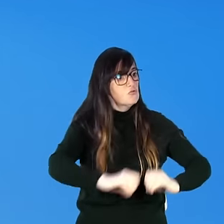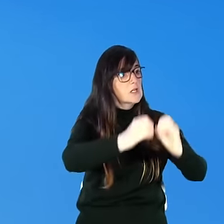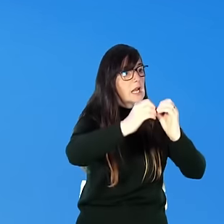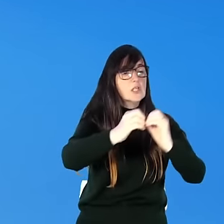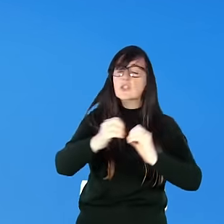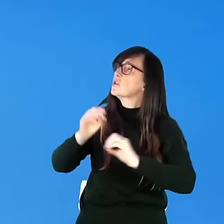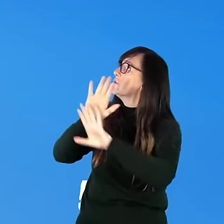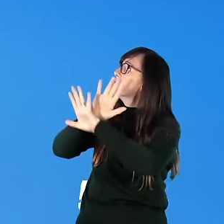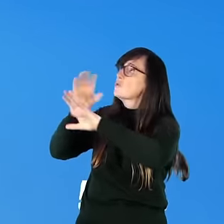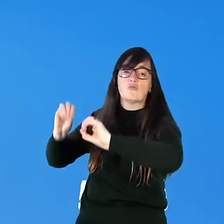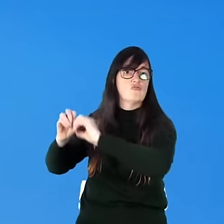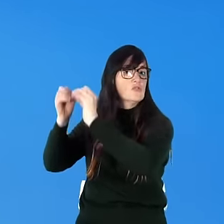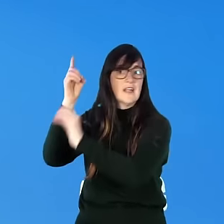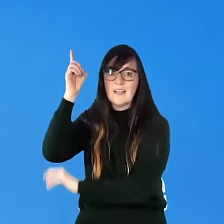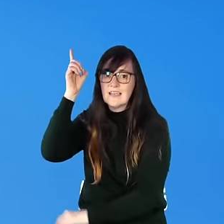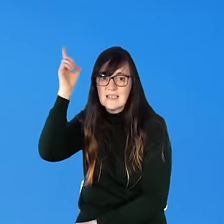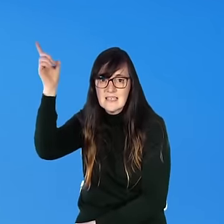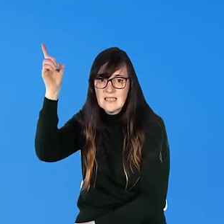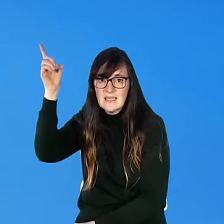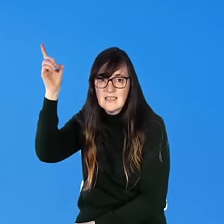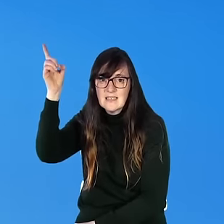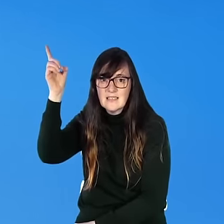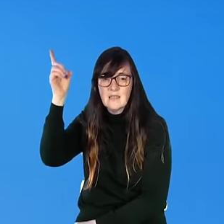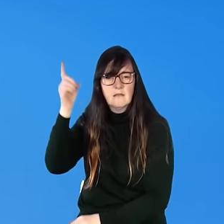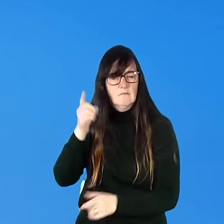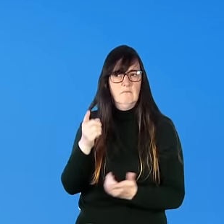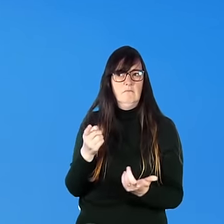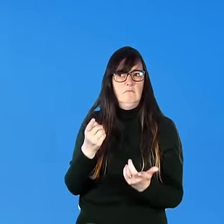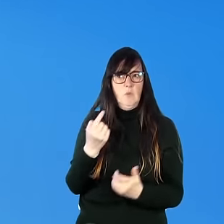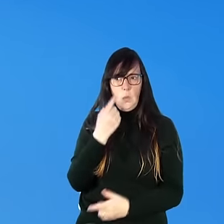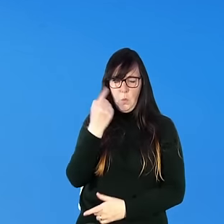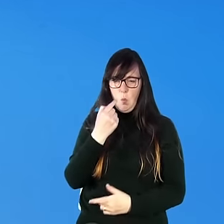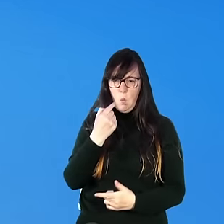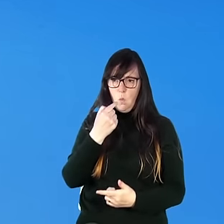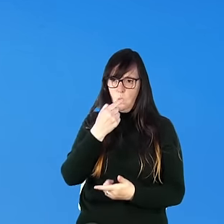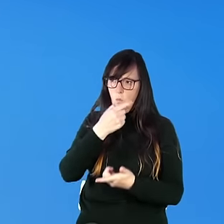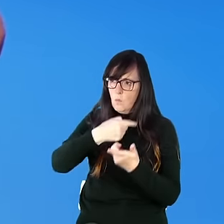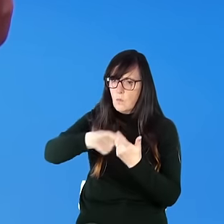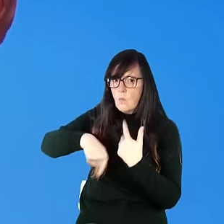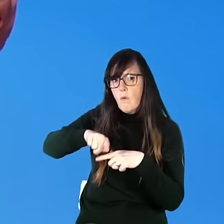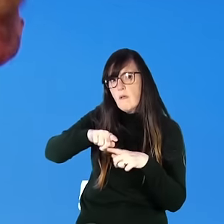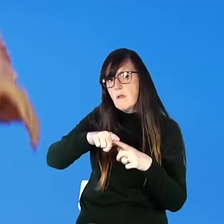only understand who we are when we find our place in the creation